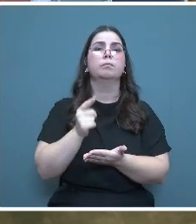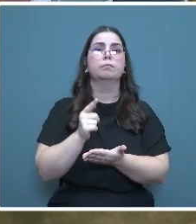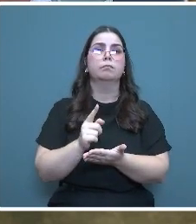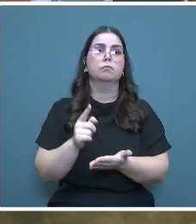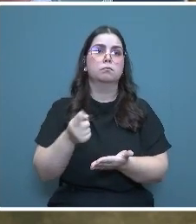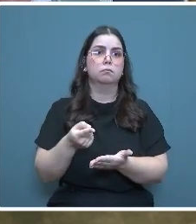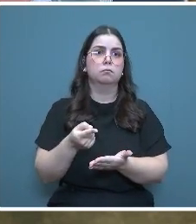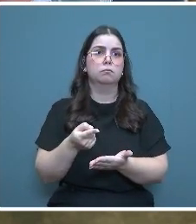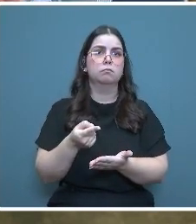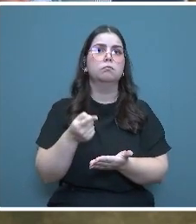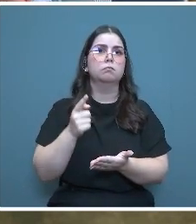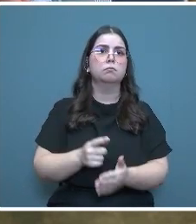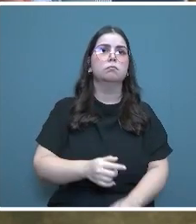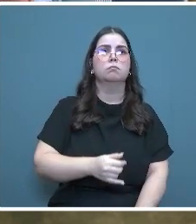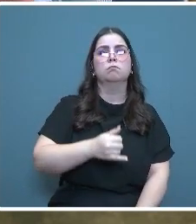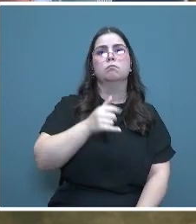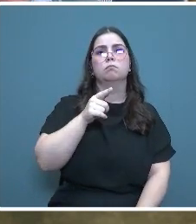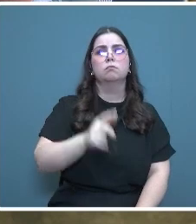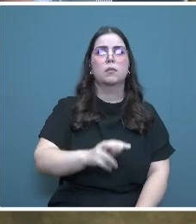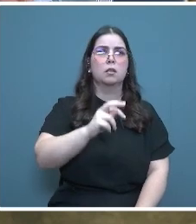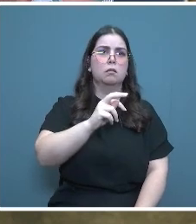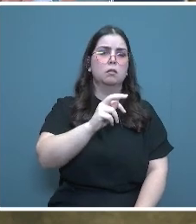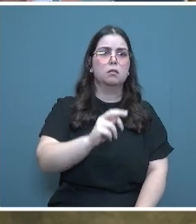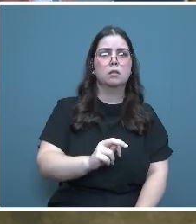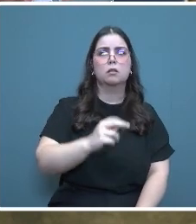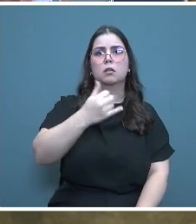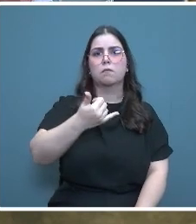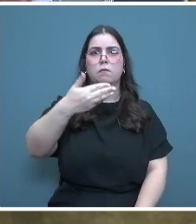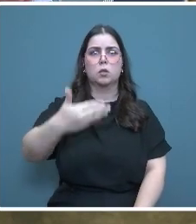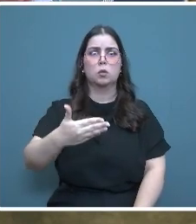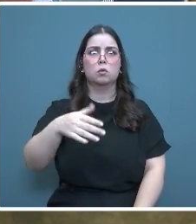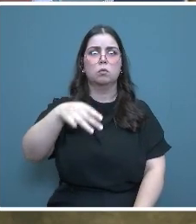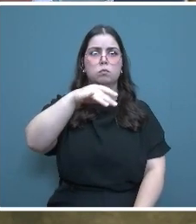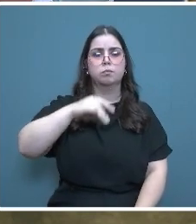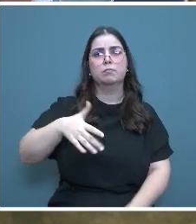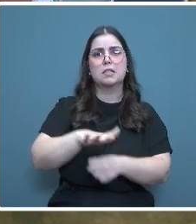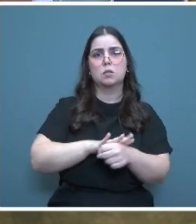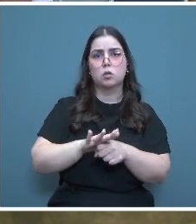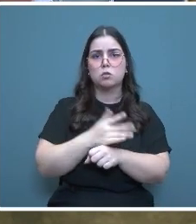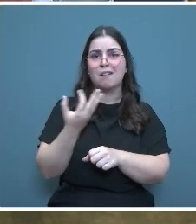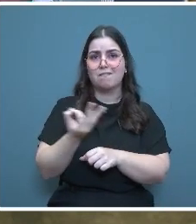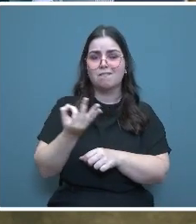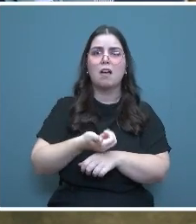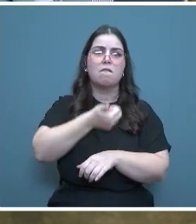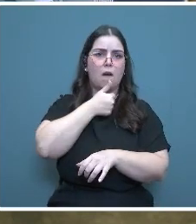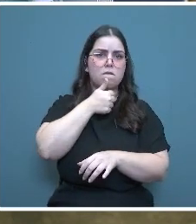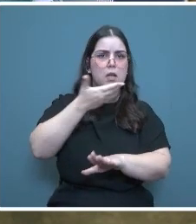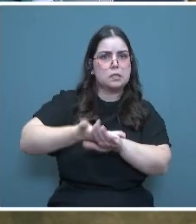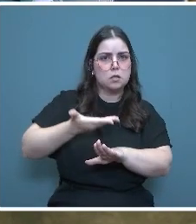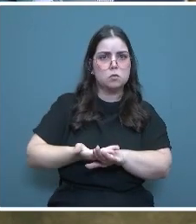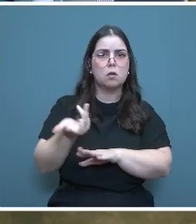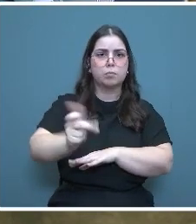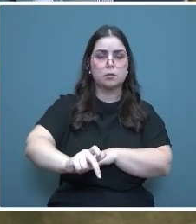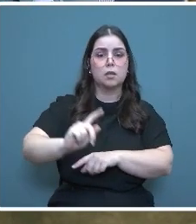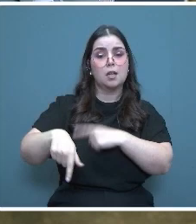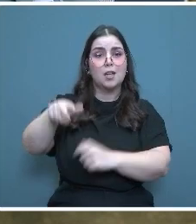there were 321 causes of such violence with